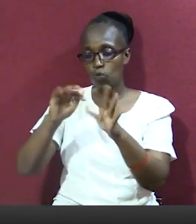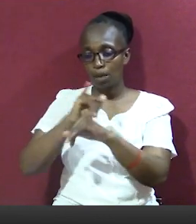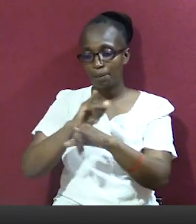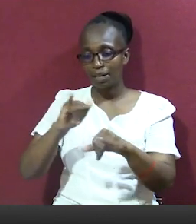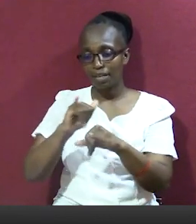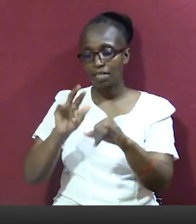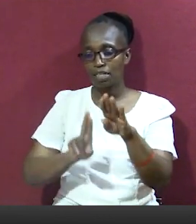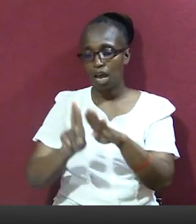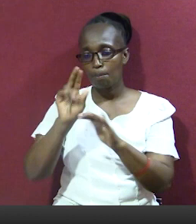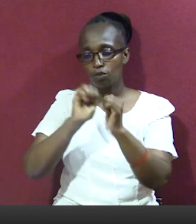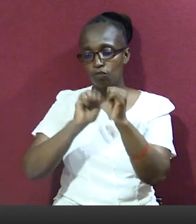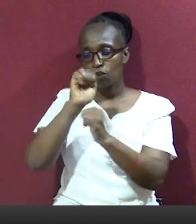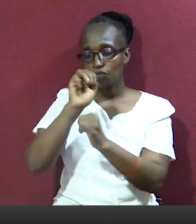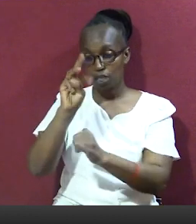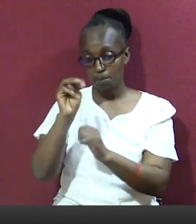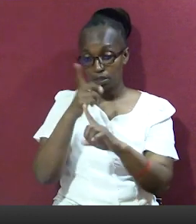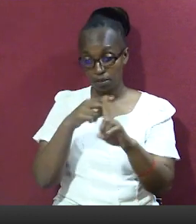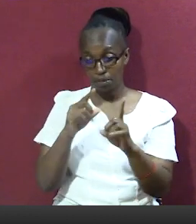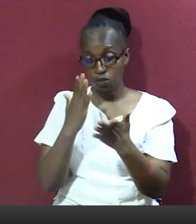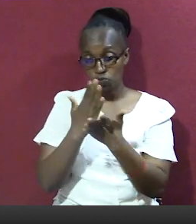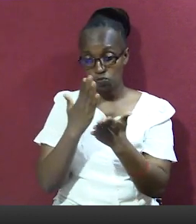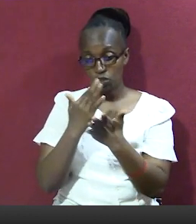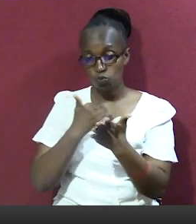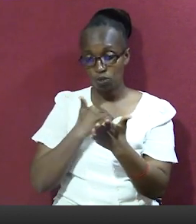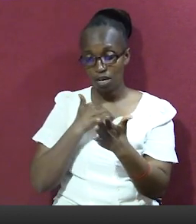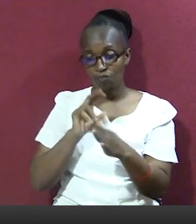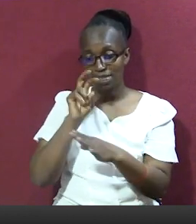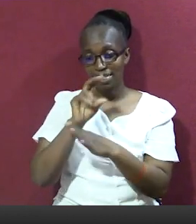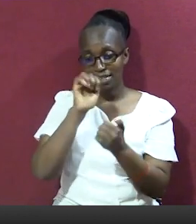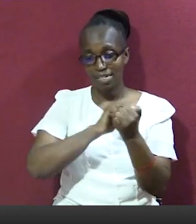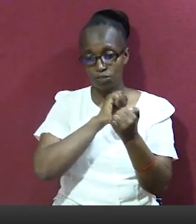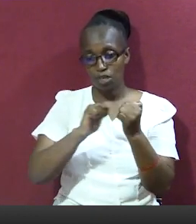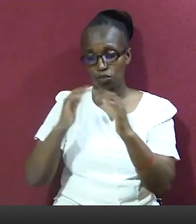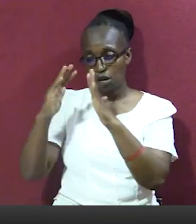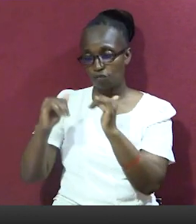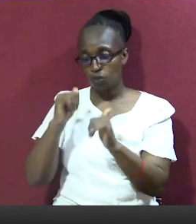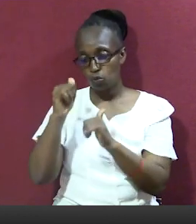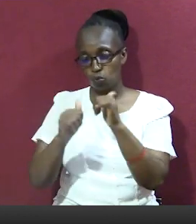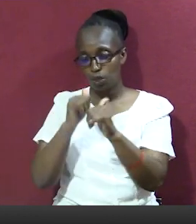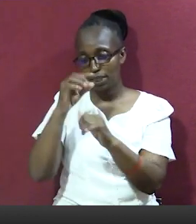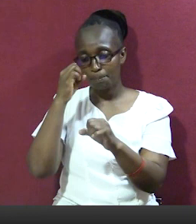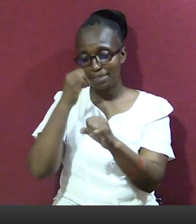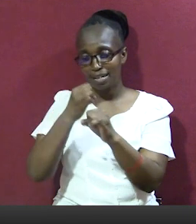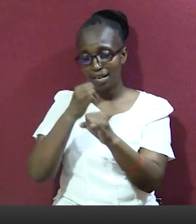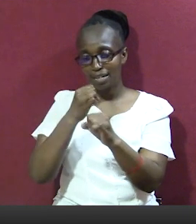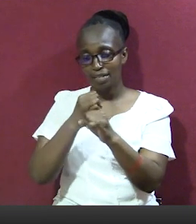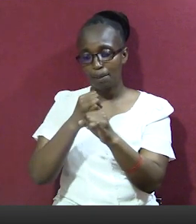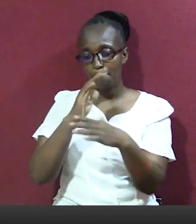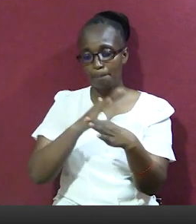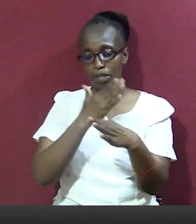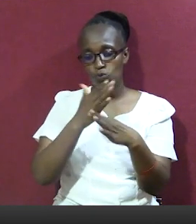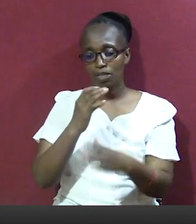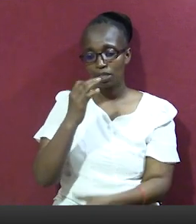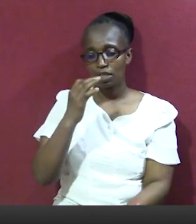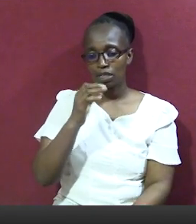meters of the high water line. But unfortunately, we have seen demolitions that are being carried out up to 30, 35 meters from the high water line.